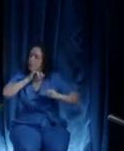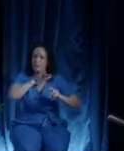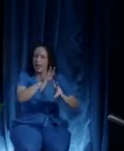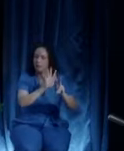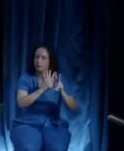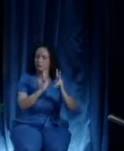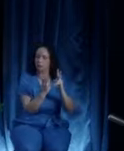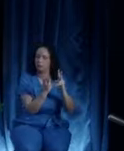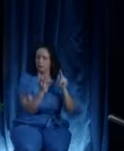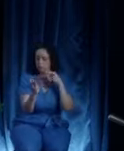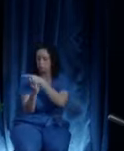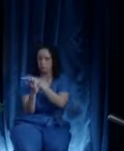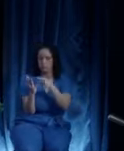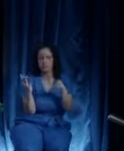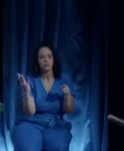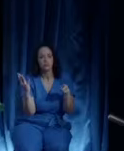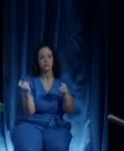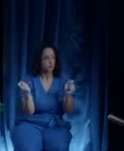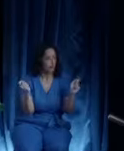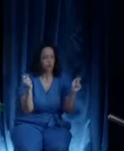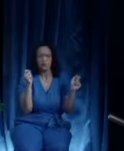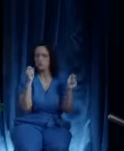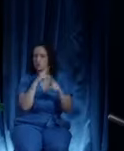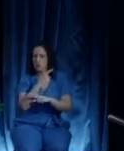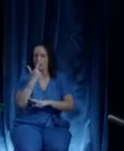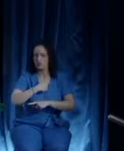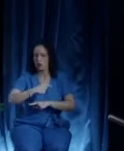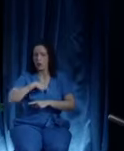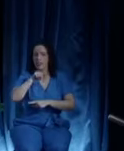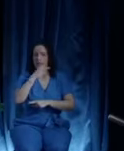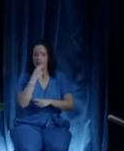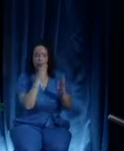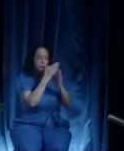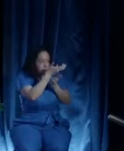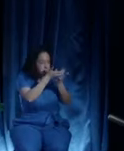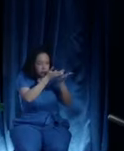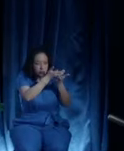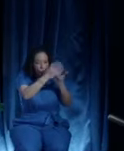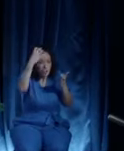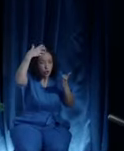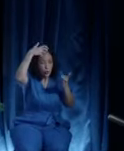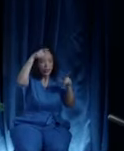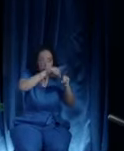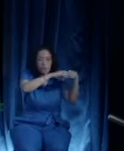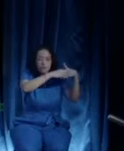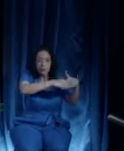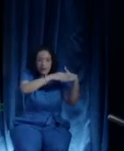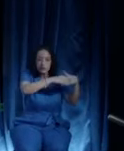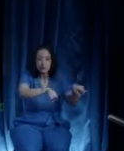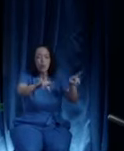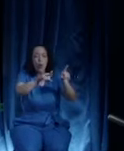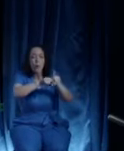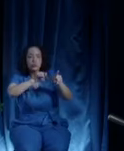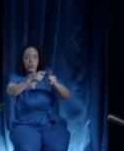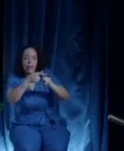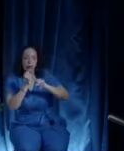weird twofold kind of role. They're there to be the queen's confidants and her friends, but they're also there to be her